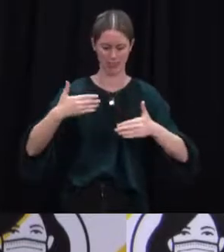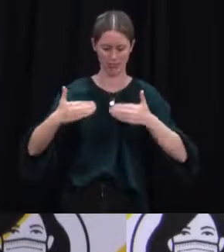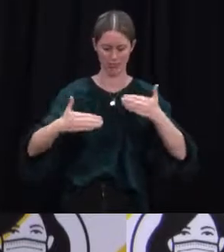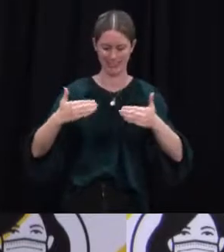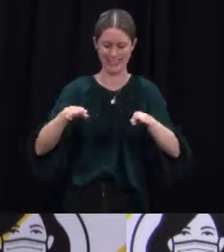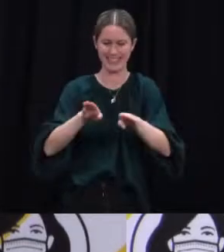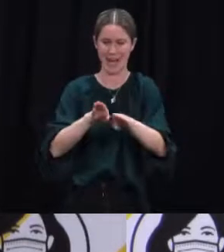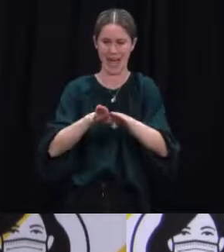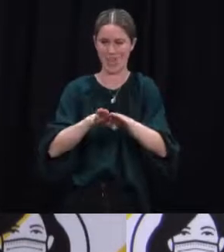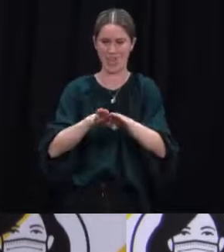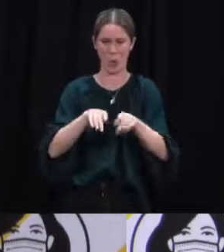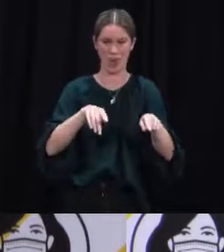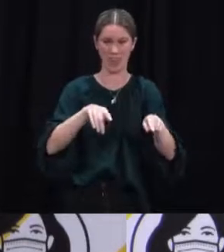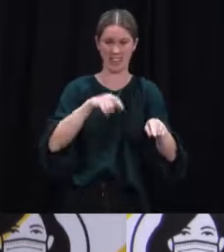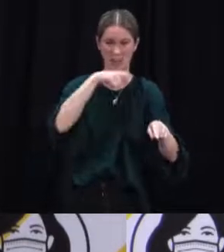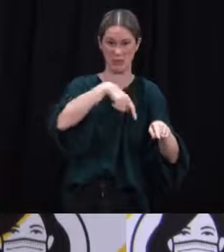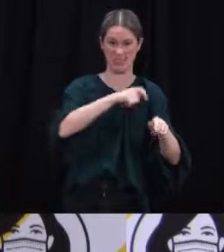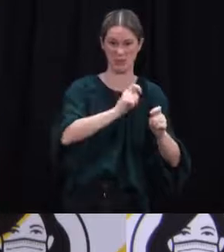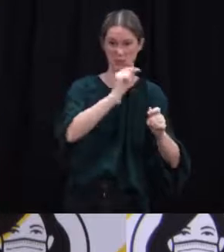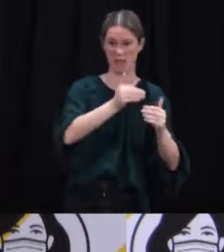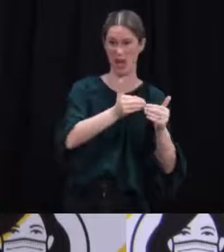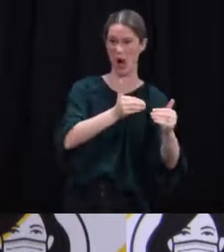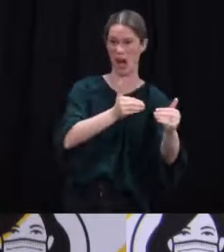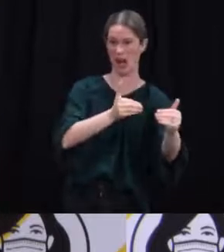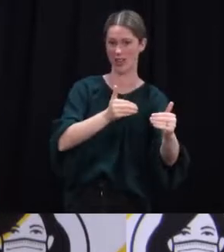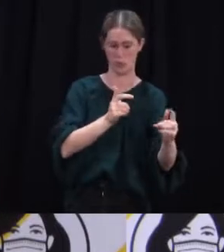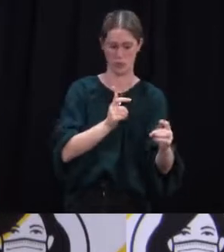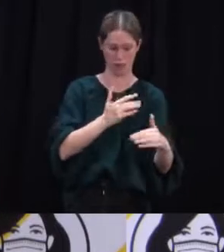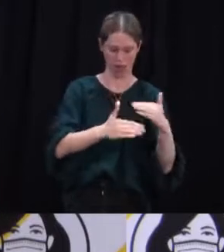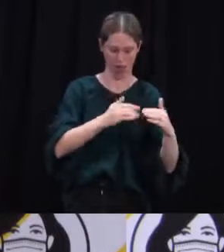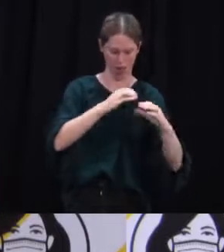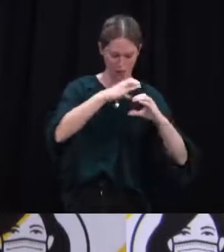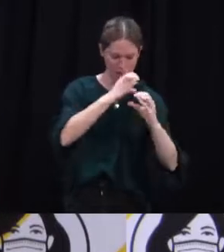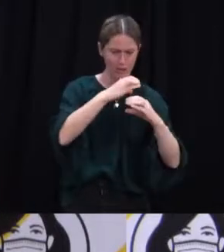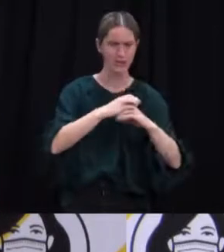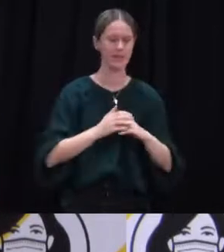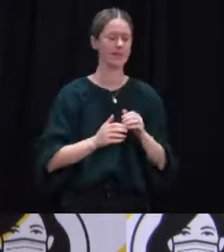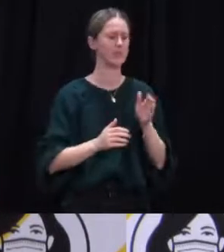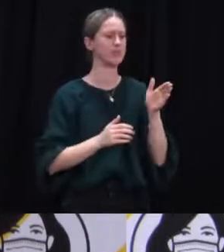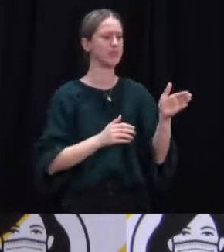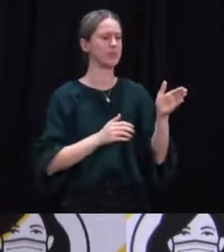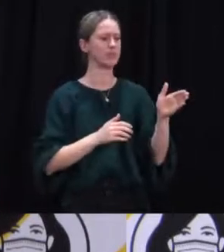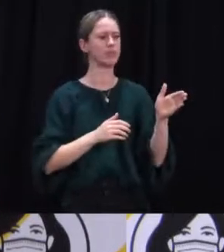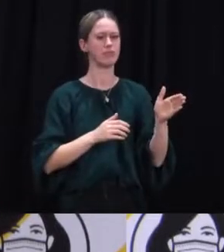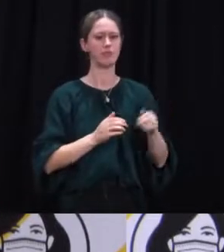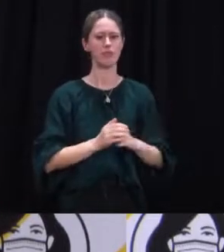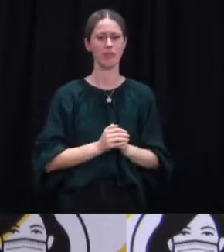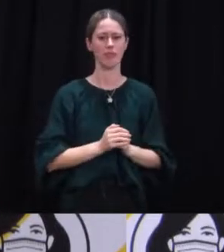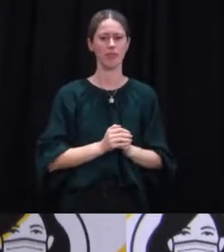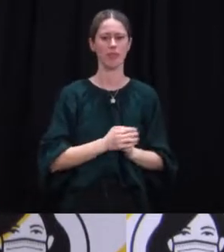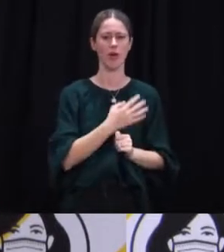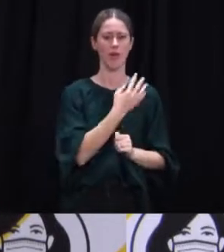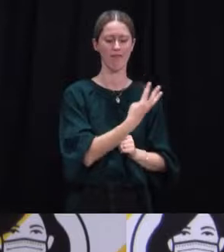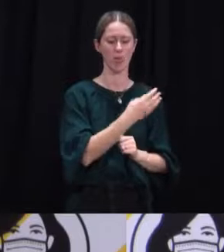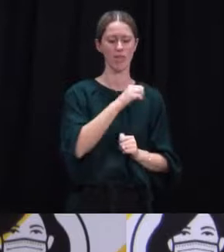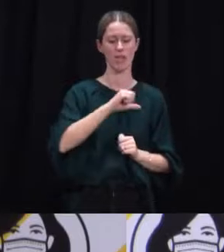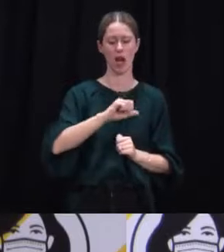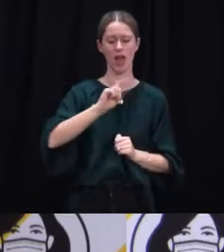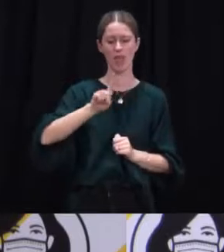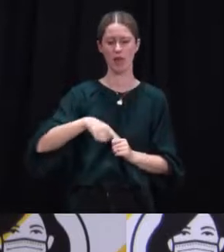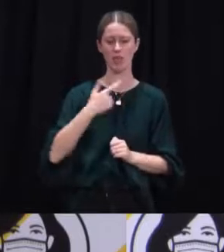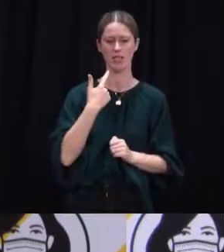a saliva swab versus a nasal swab is as long, if not slightly longer. Just two additional